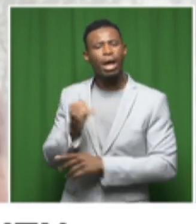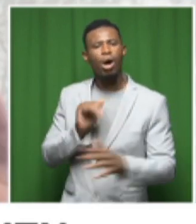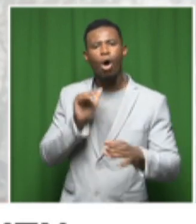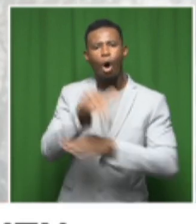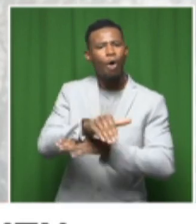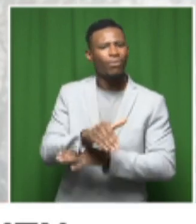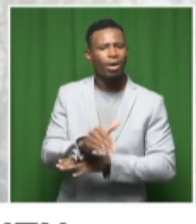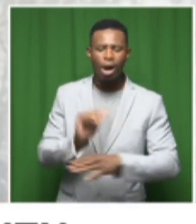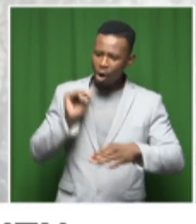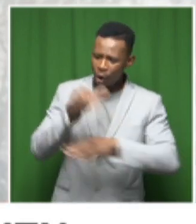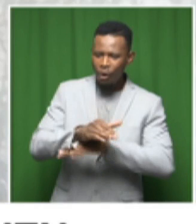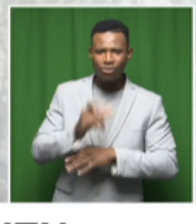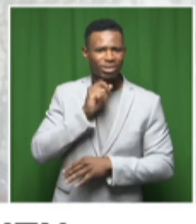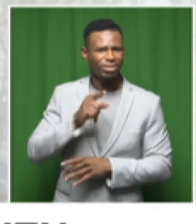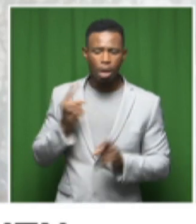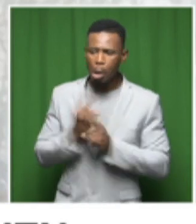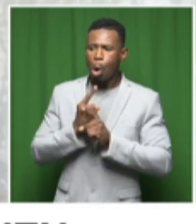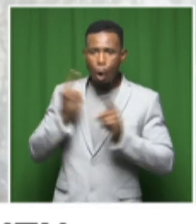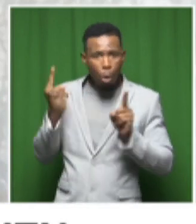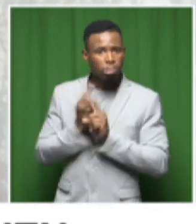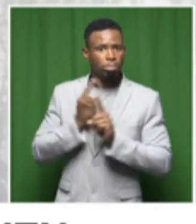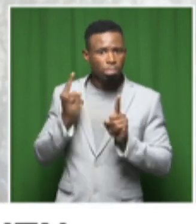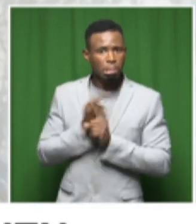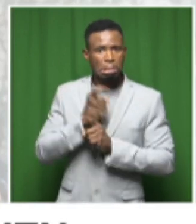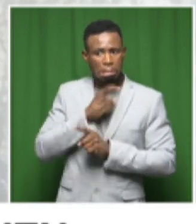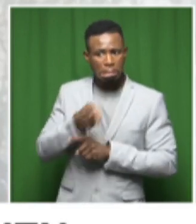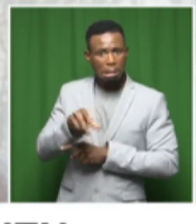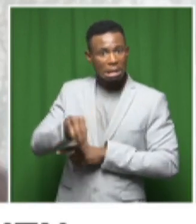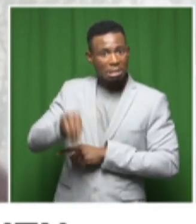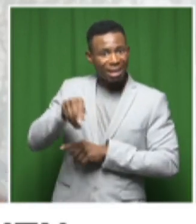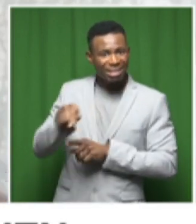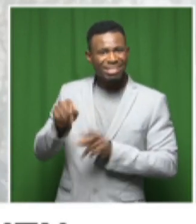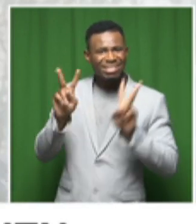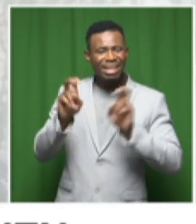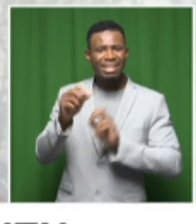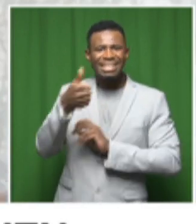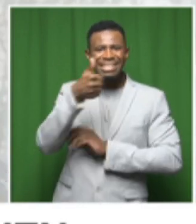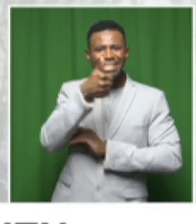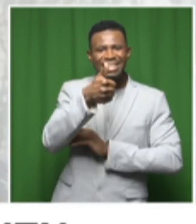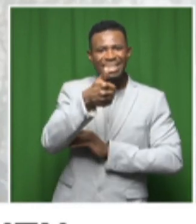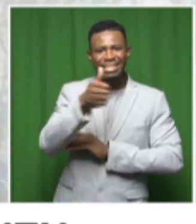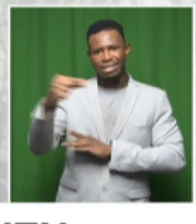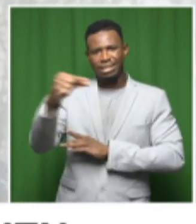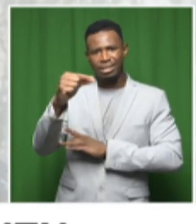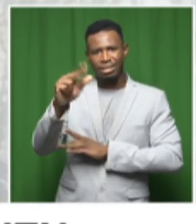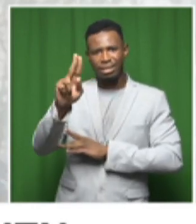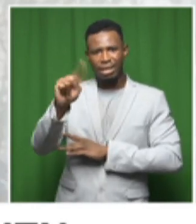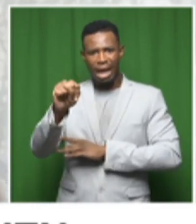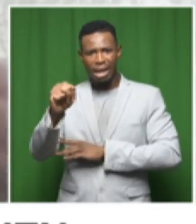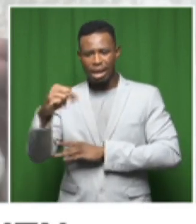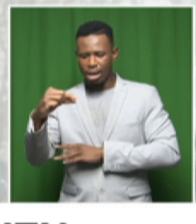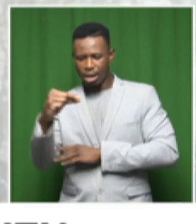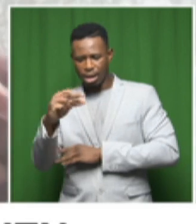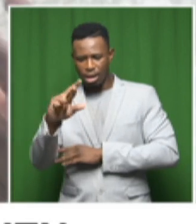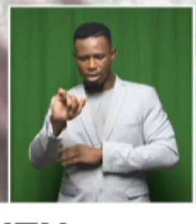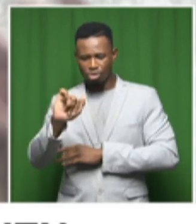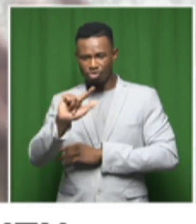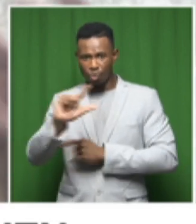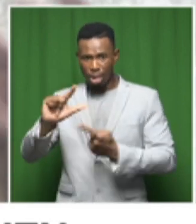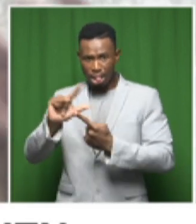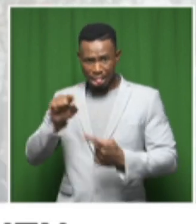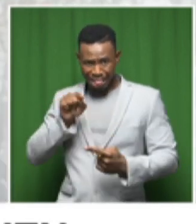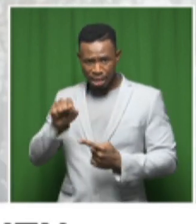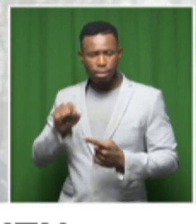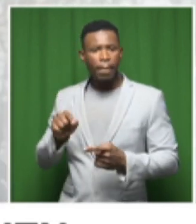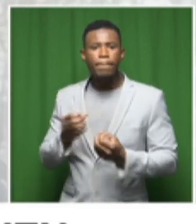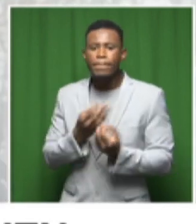There's a way of using it, and then I love it. You know what? With that spice, it's a mixture of it in between. Like there's a bit of